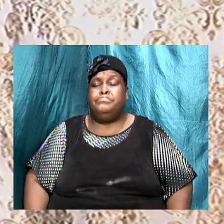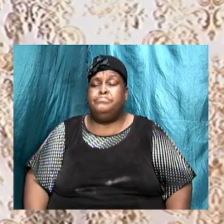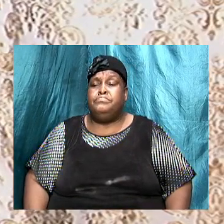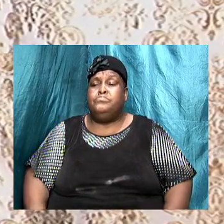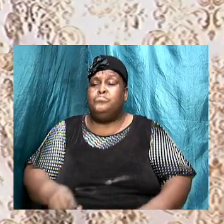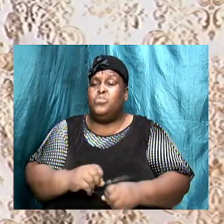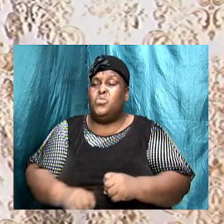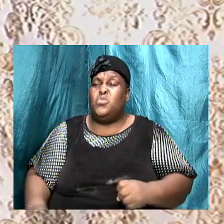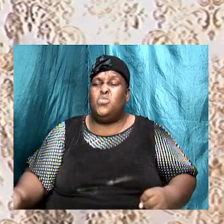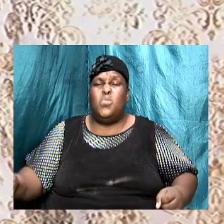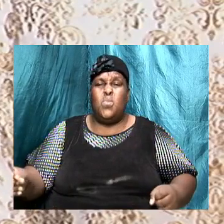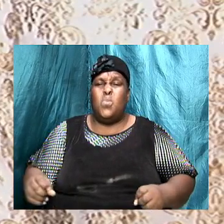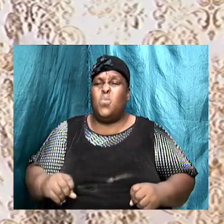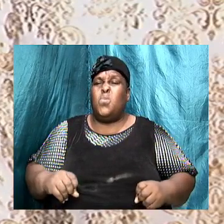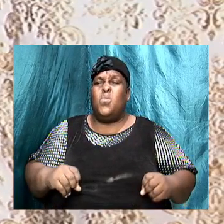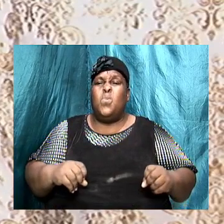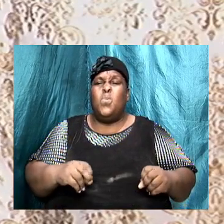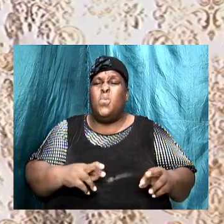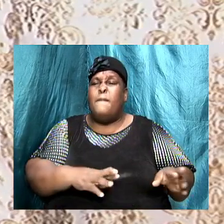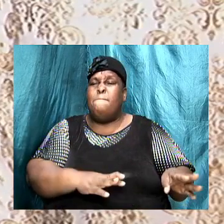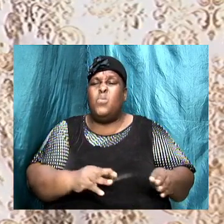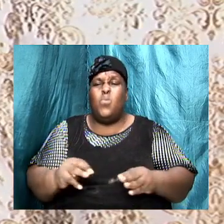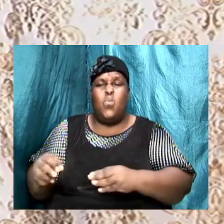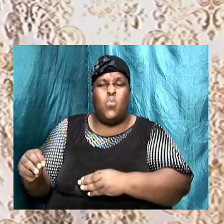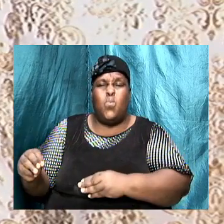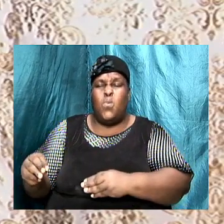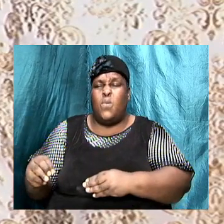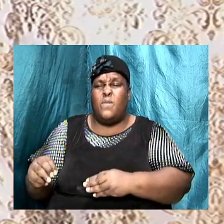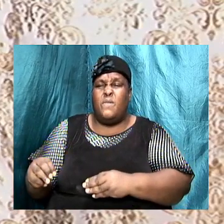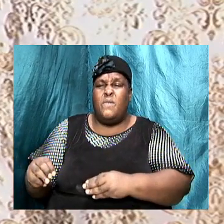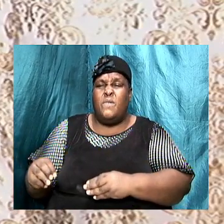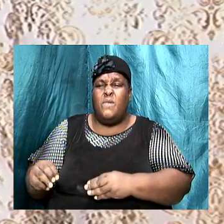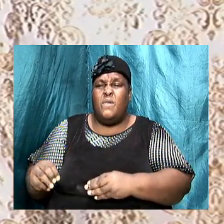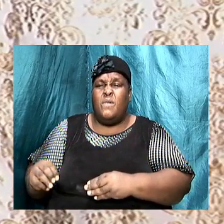Don't remove the whole landmark.